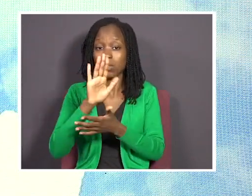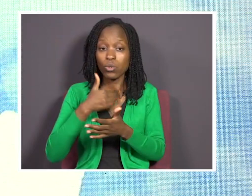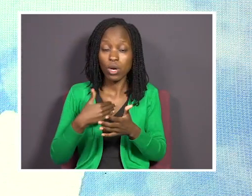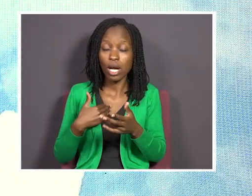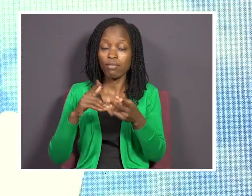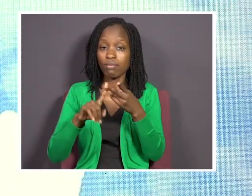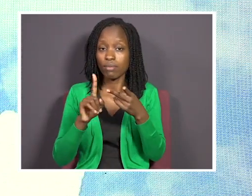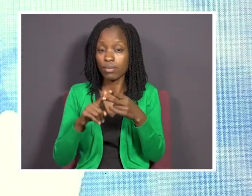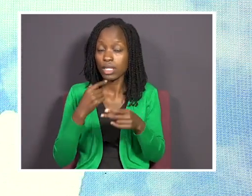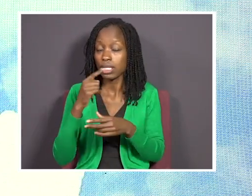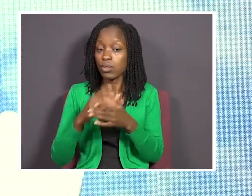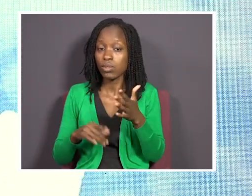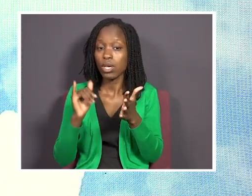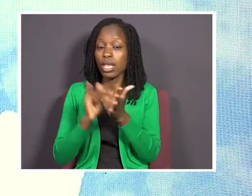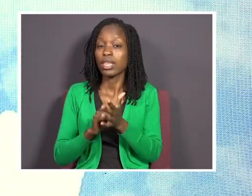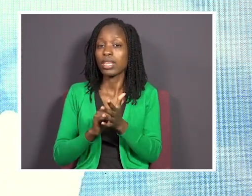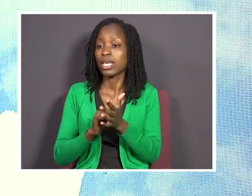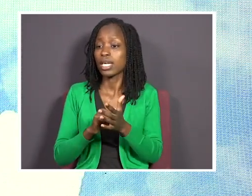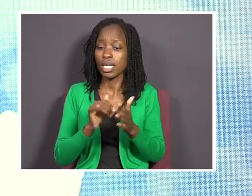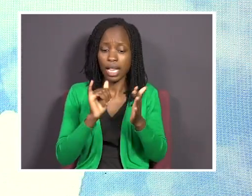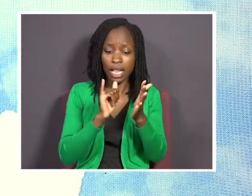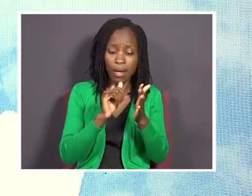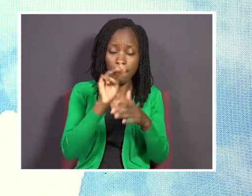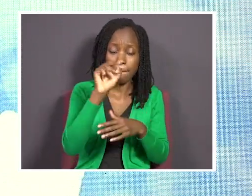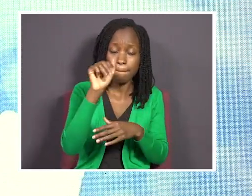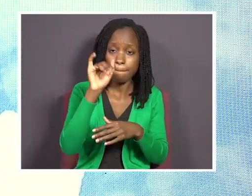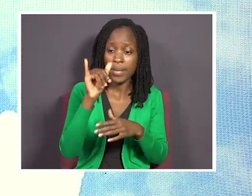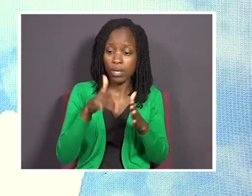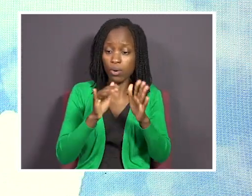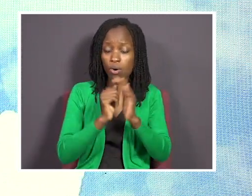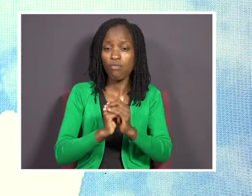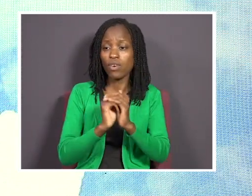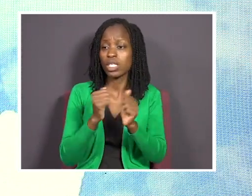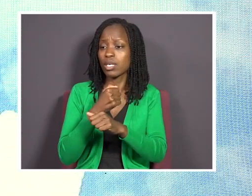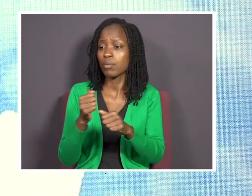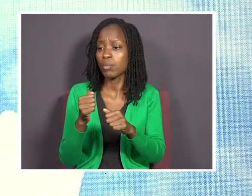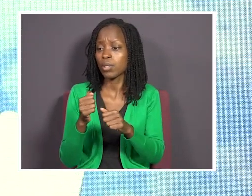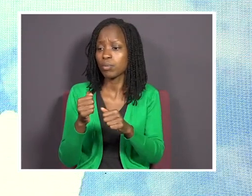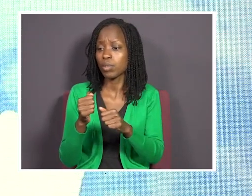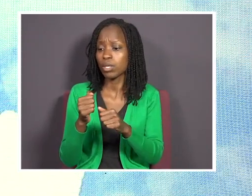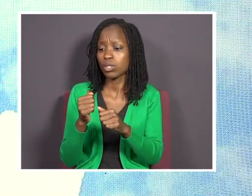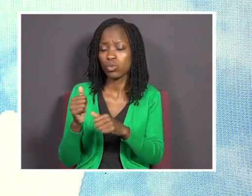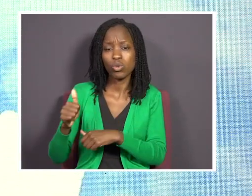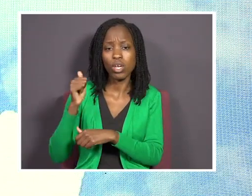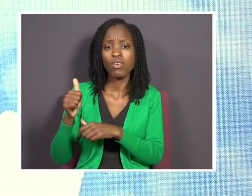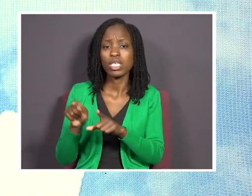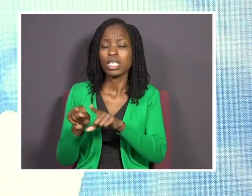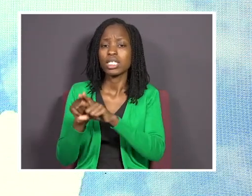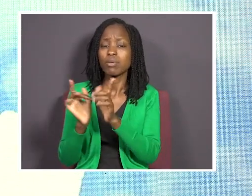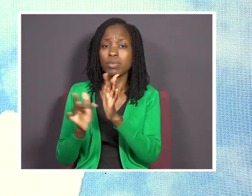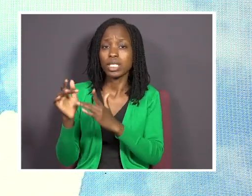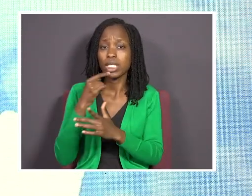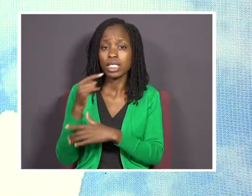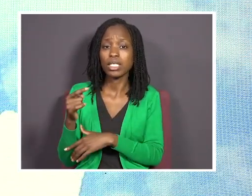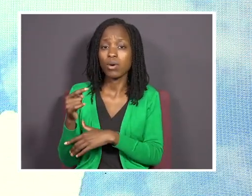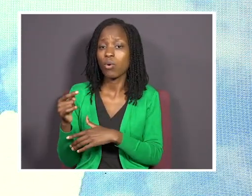Secondly, he says that it was reproachable. You cannot reproach. If anything, she was commended. And Jesus said, wherever